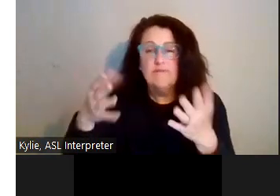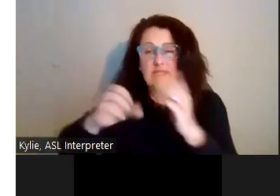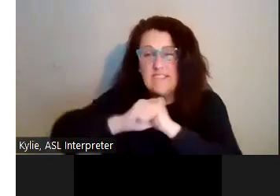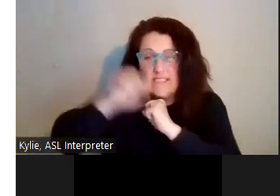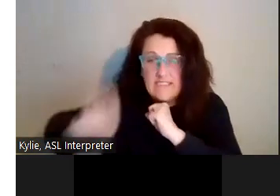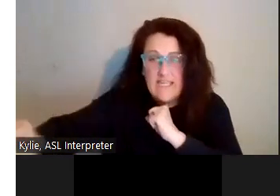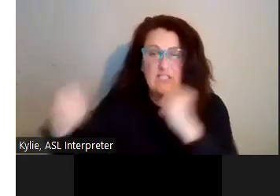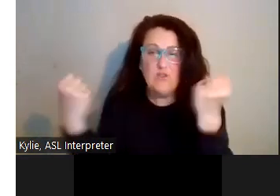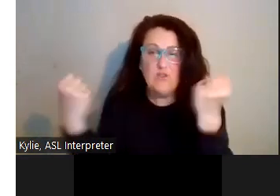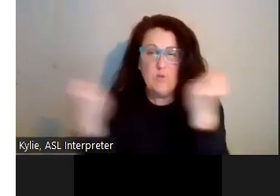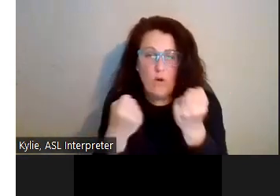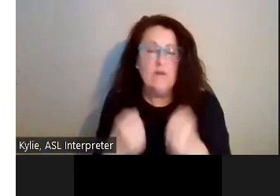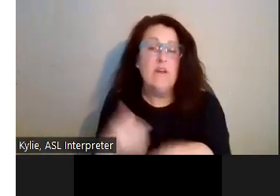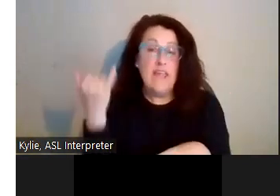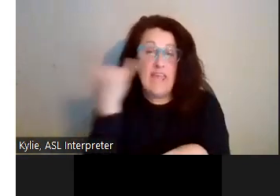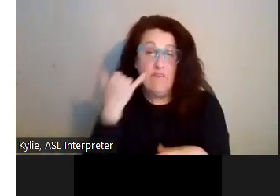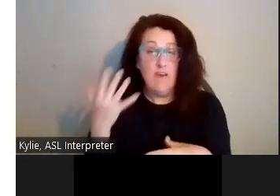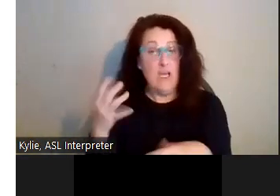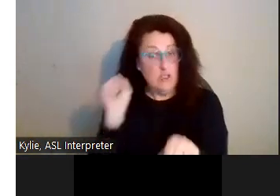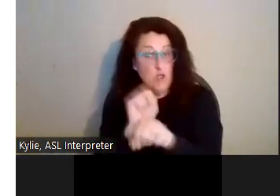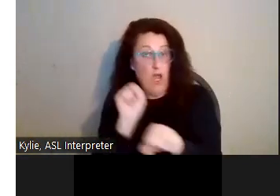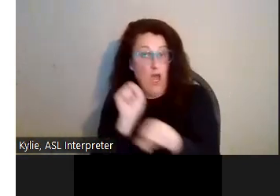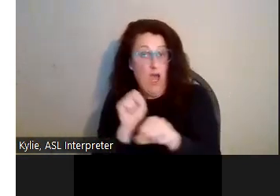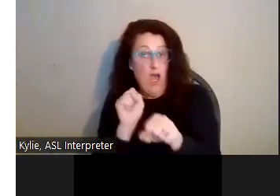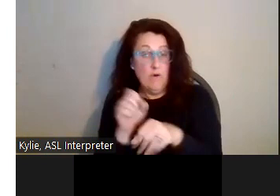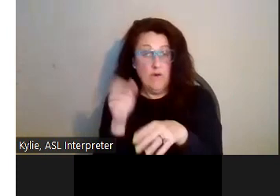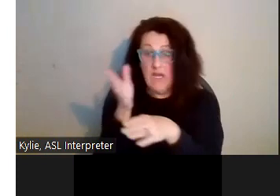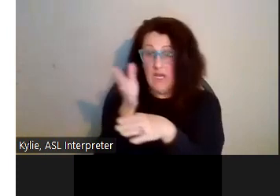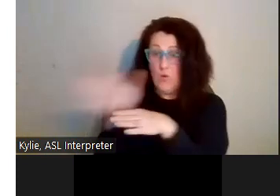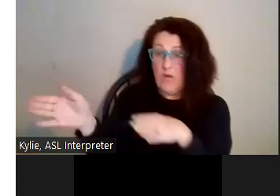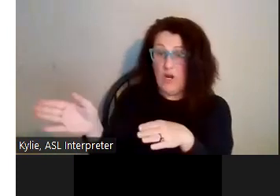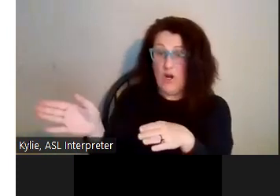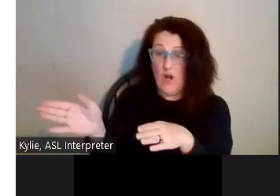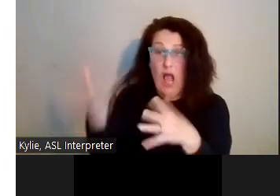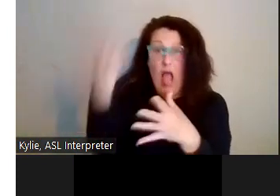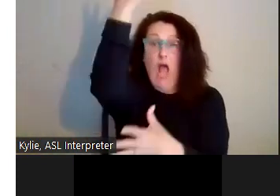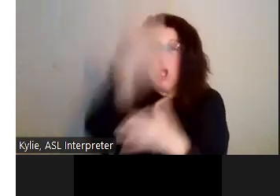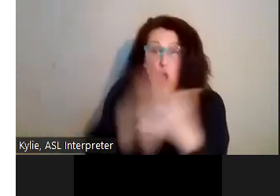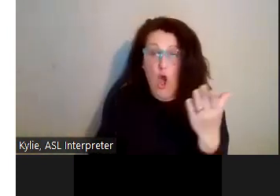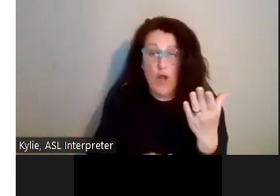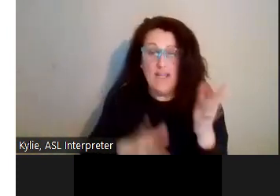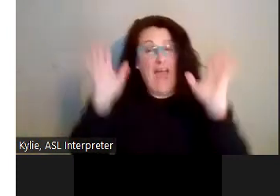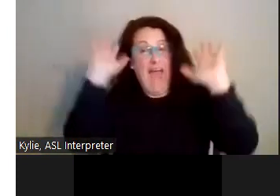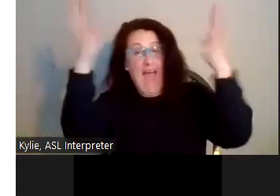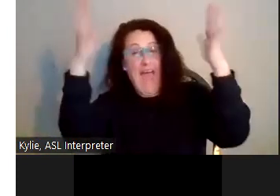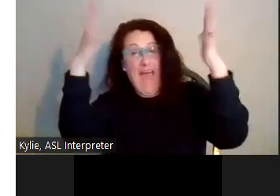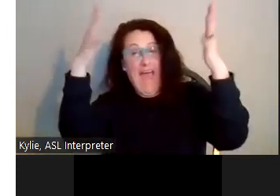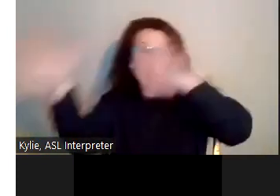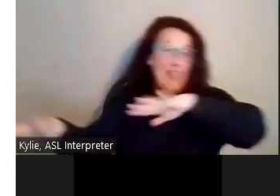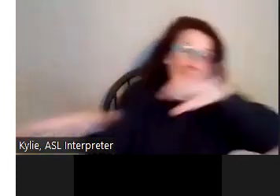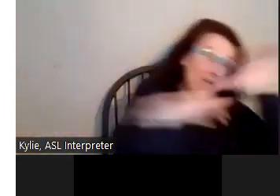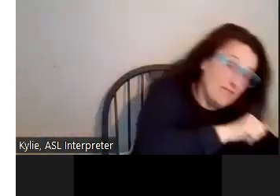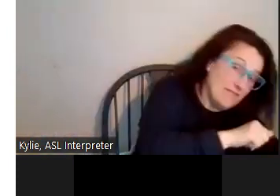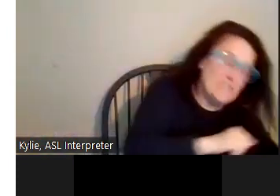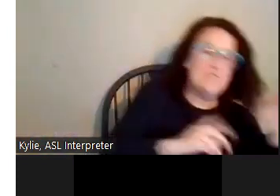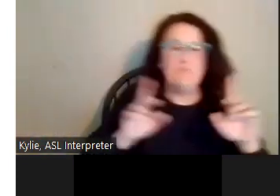once a NextGener gets a job, gets into a career pathway, we don't all just disappear and say congratulations. We help